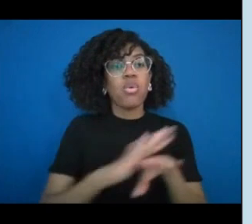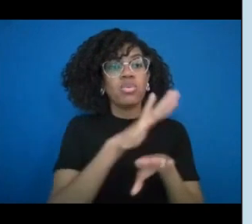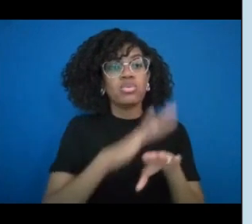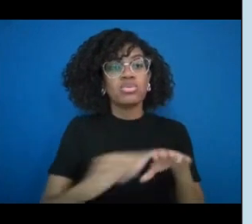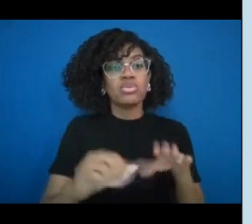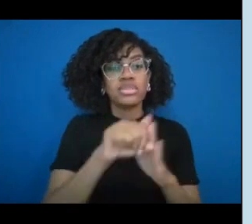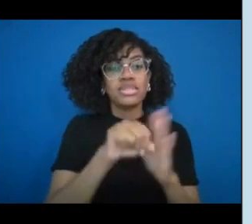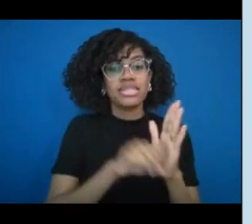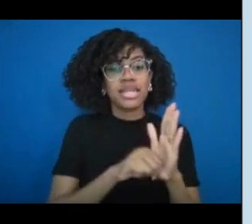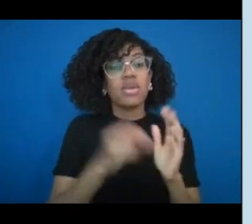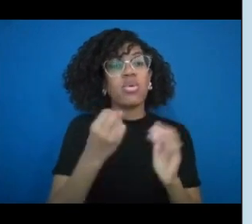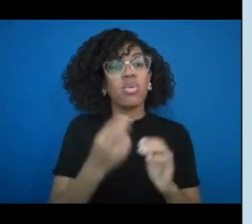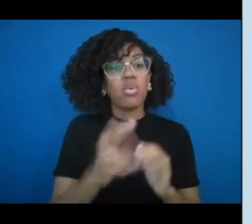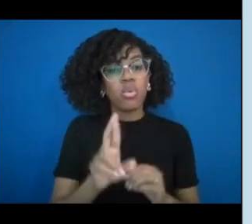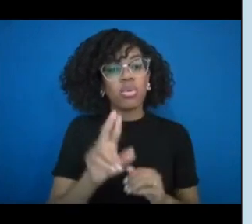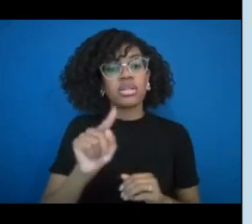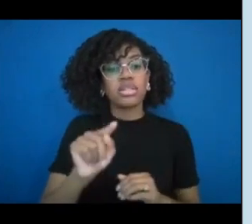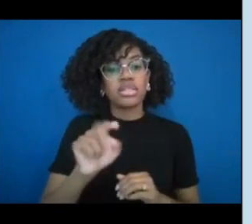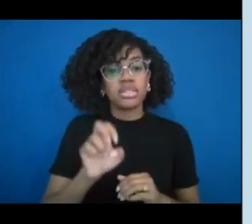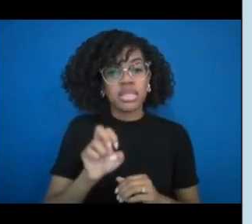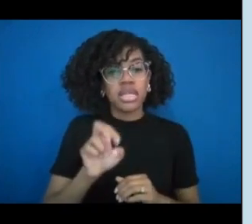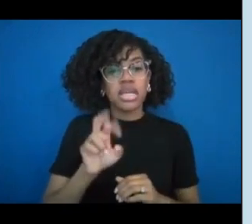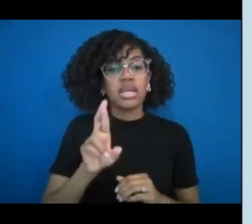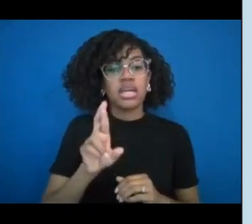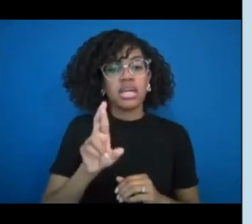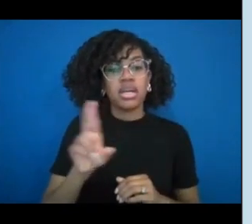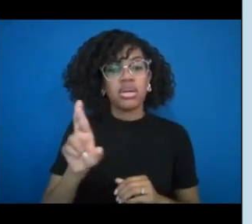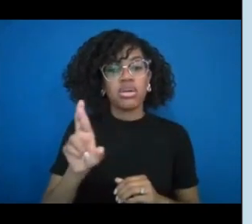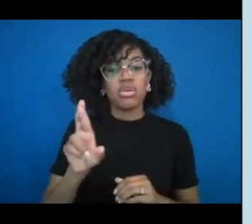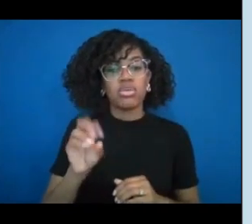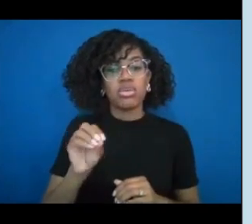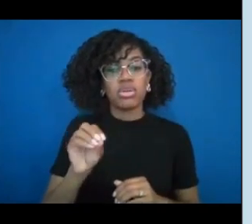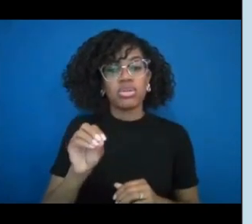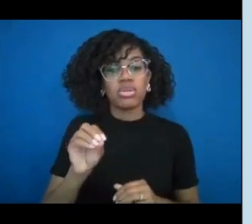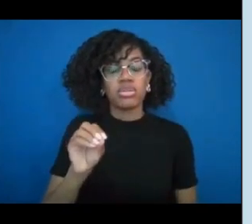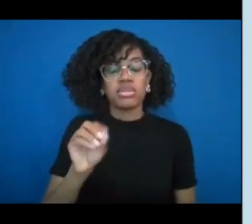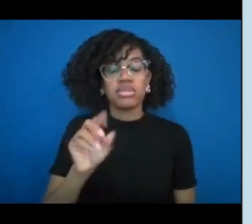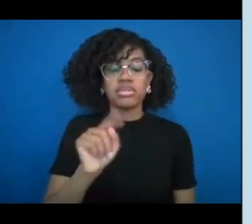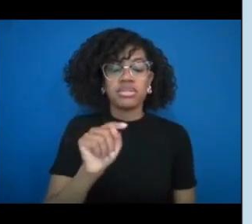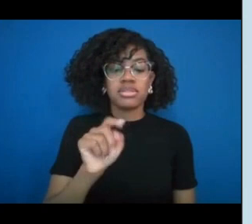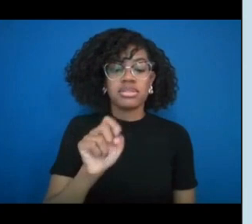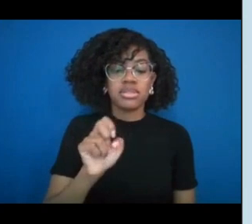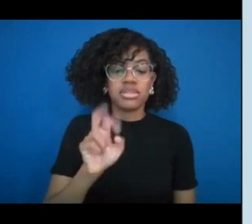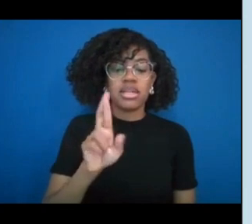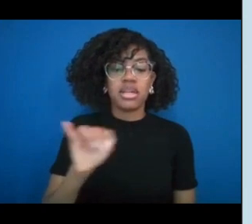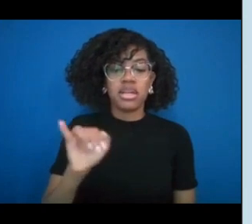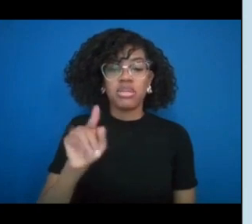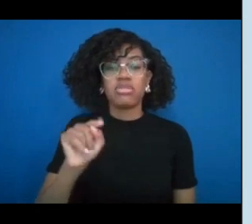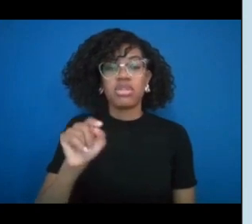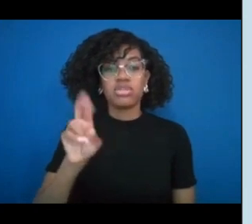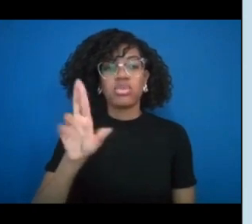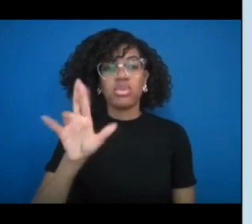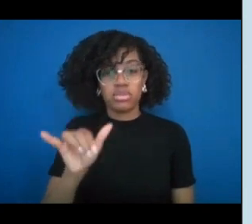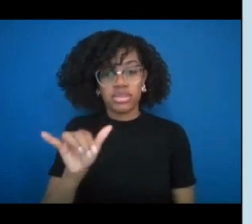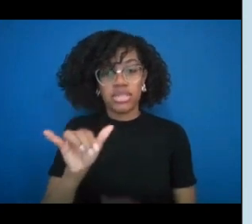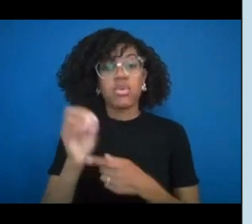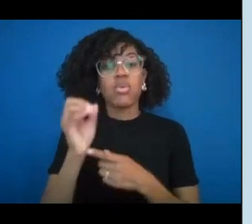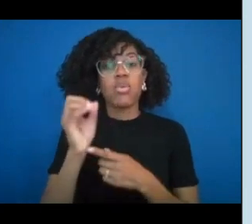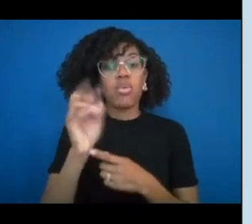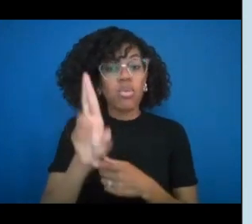as defined by the Coastal Zone Management Act or in the District of Columbia.